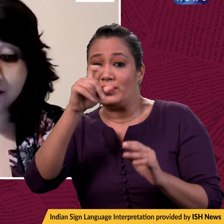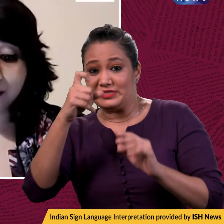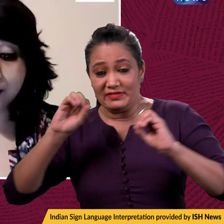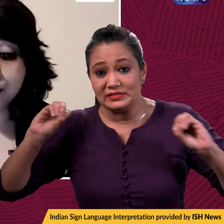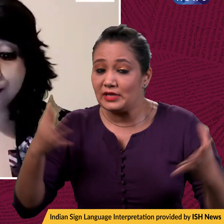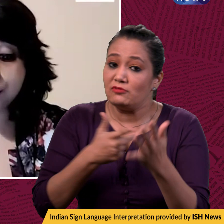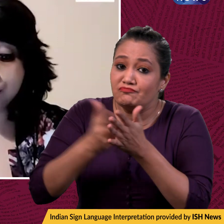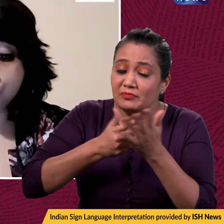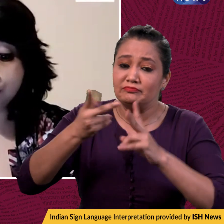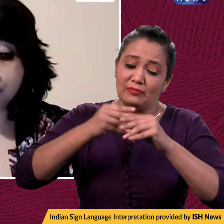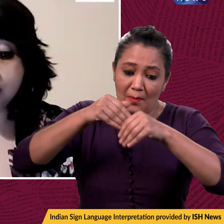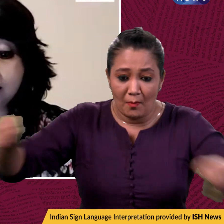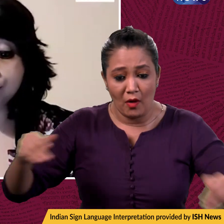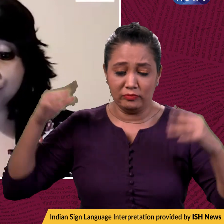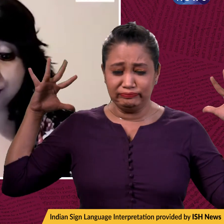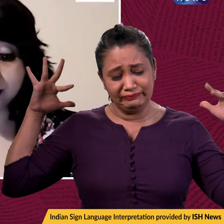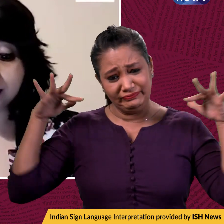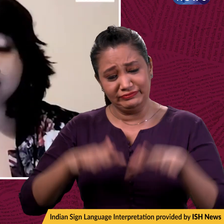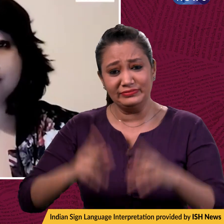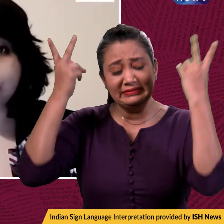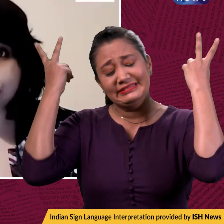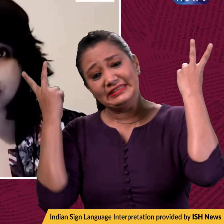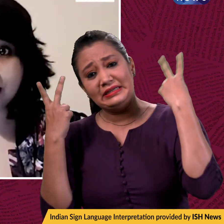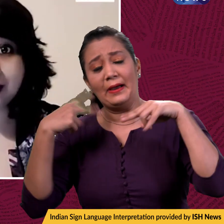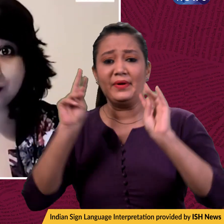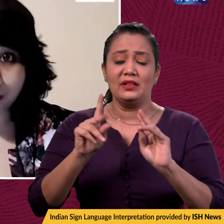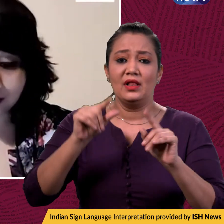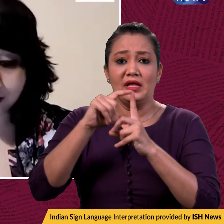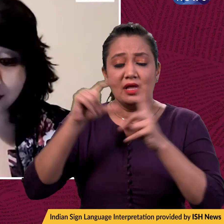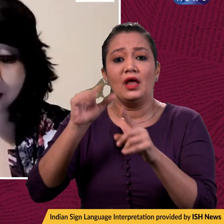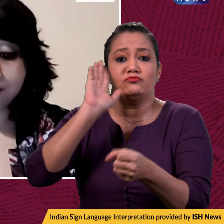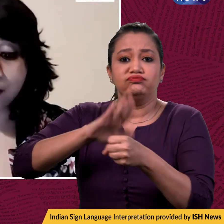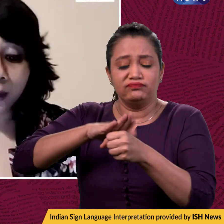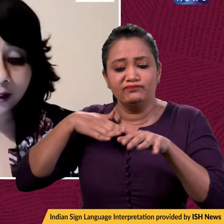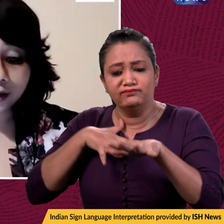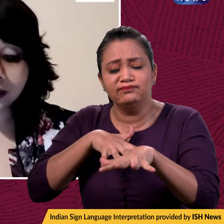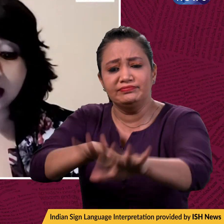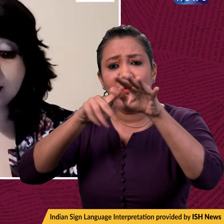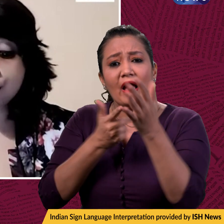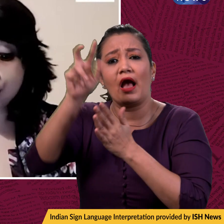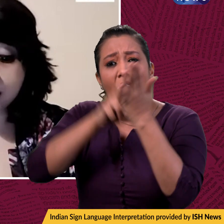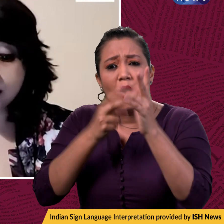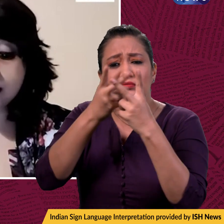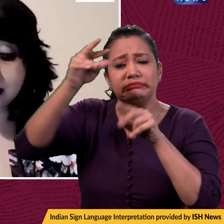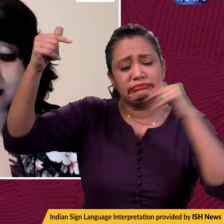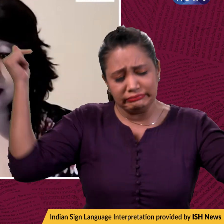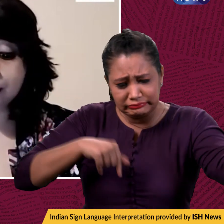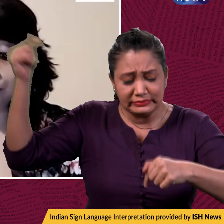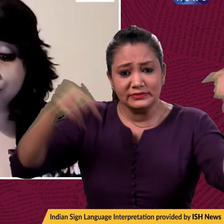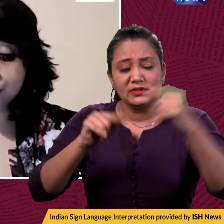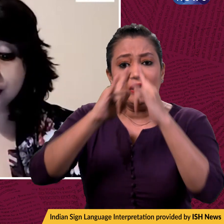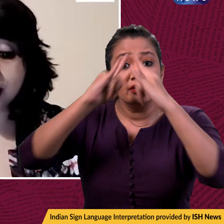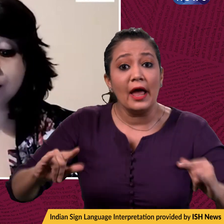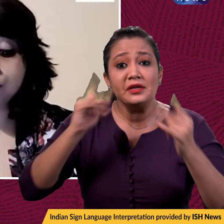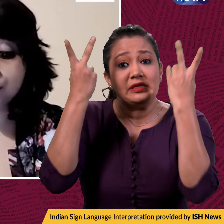27th, farmers will reach the border at the movement sites around Delhi by tractors from villages and strengthen the tents at